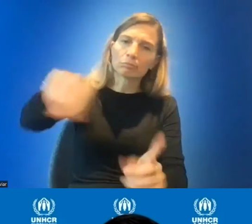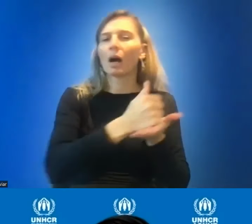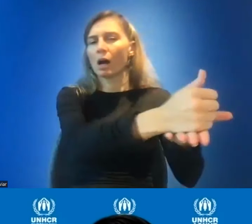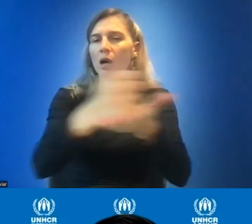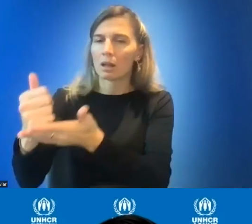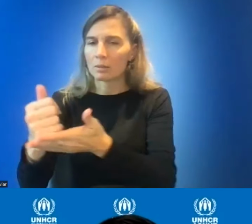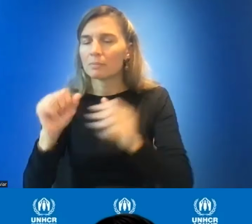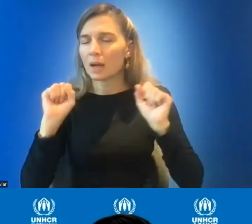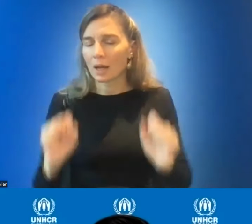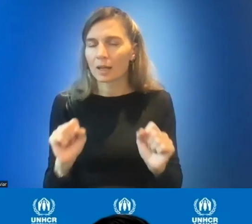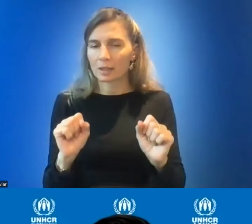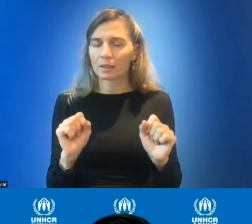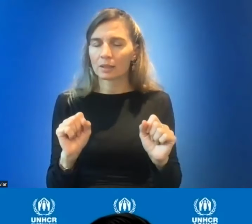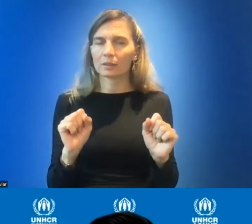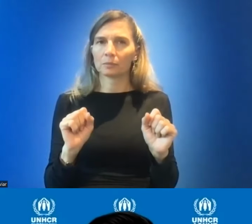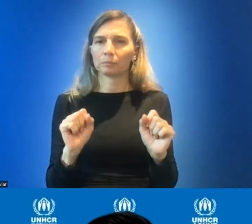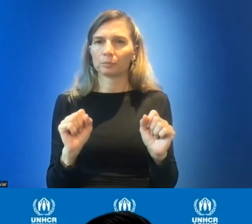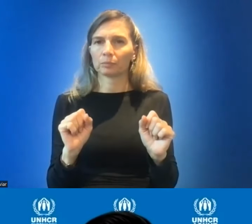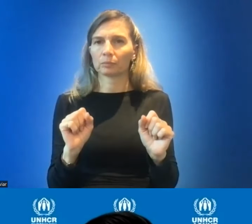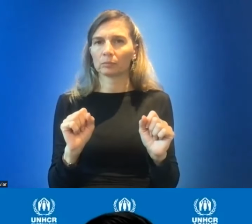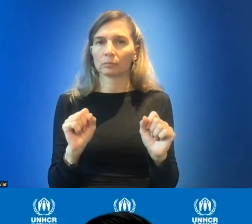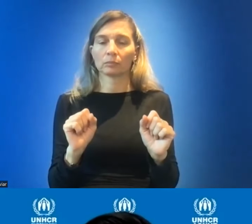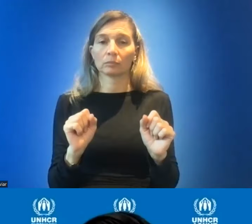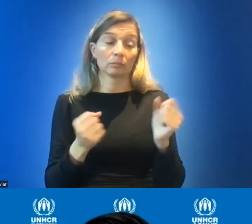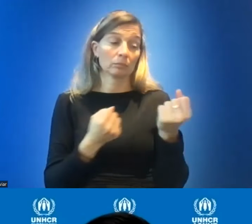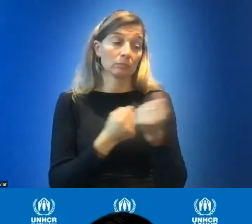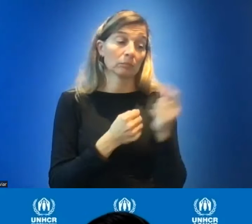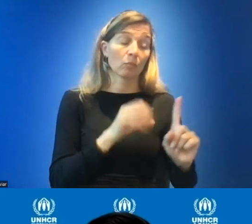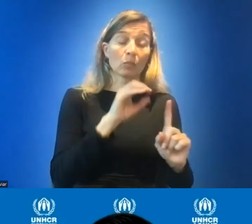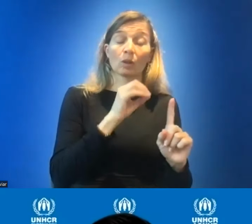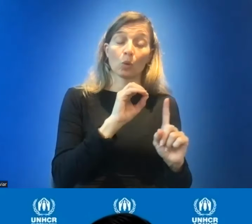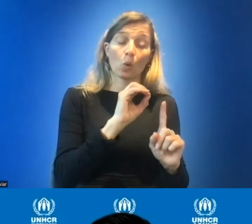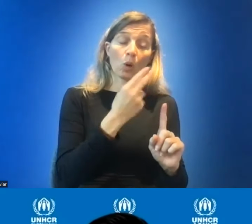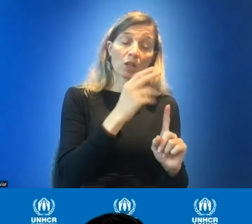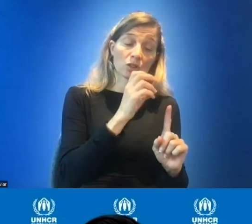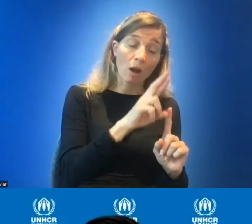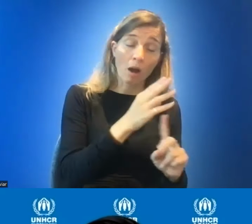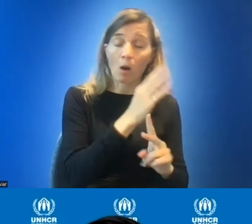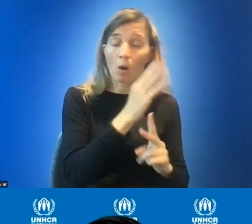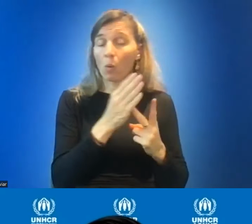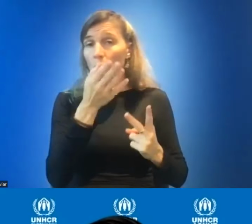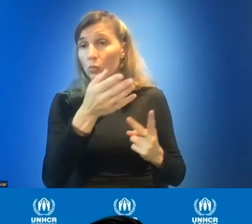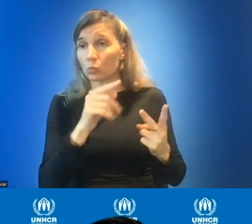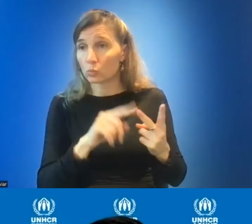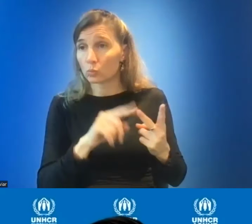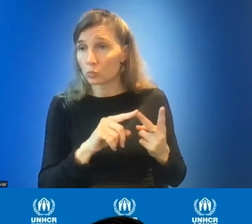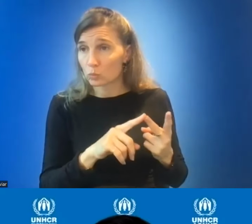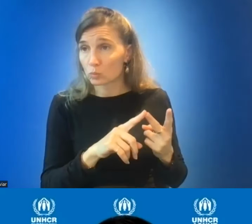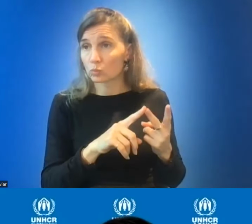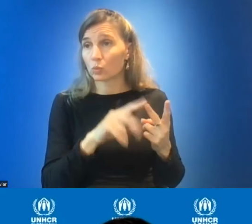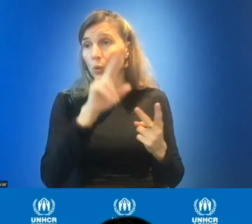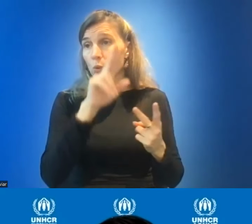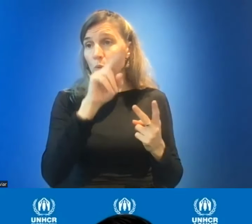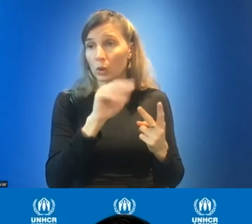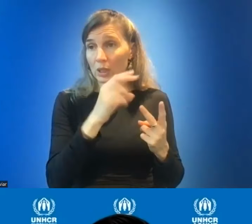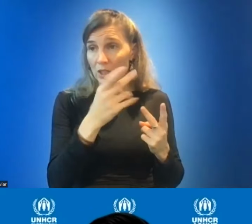for UNHCR or for OPDs to access those populations. Just some first thoughts, but it's of course very case specific,